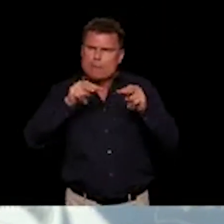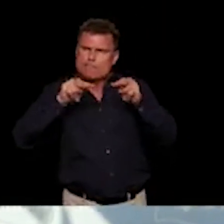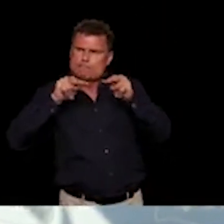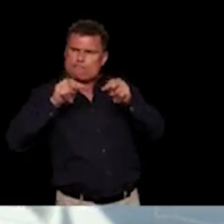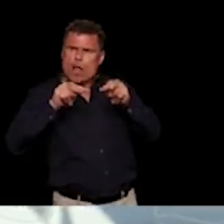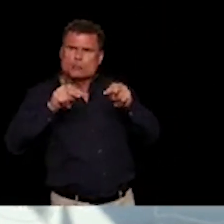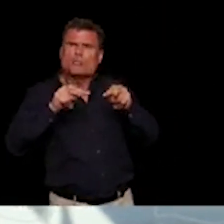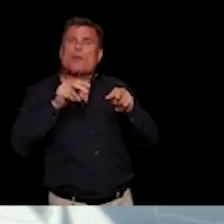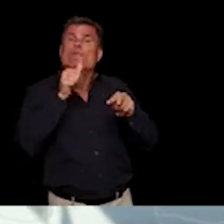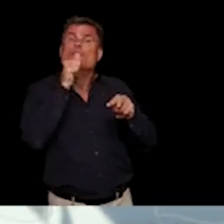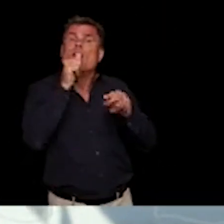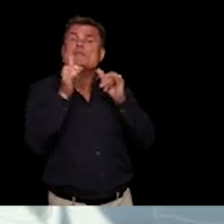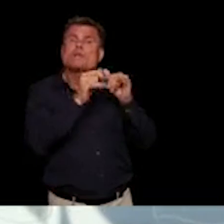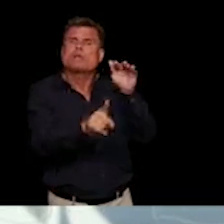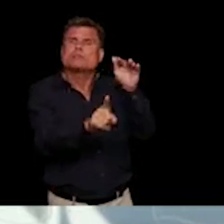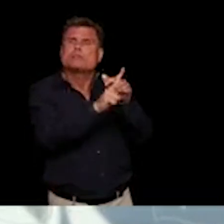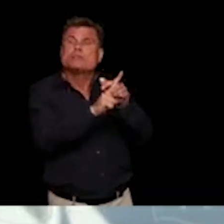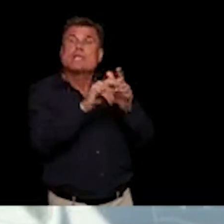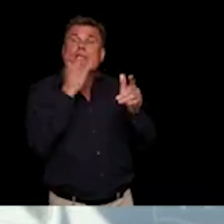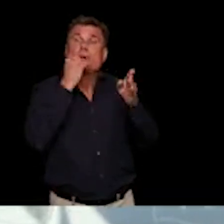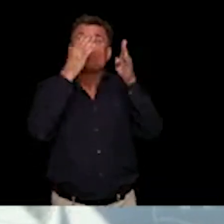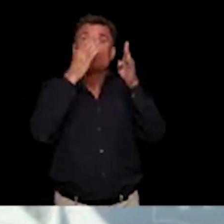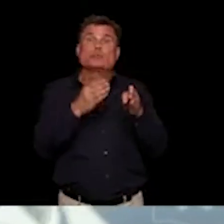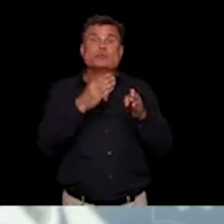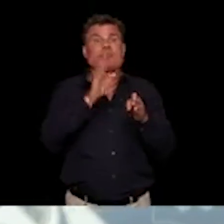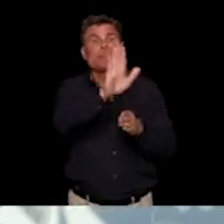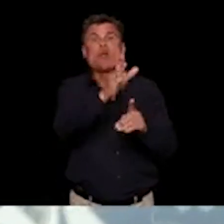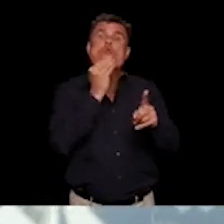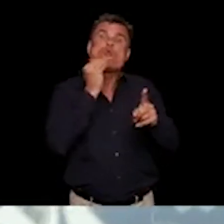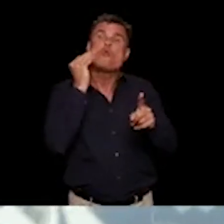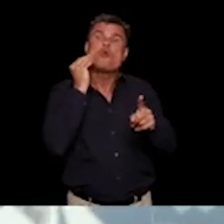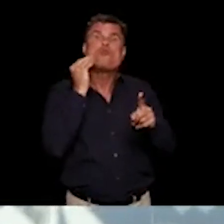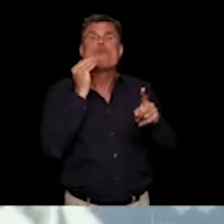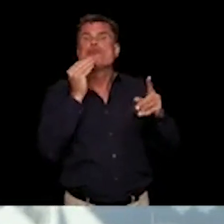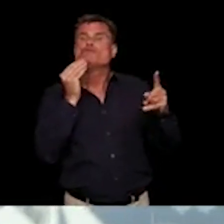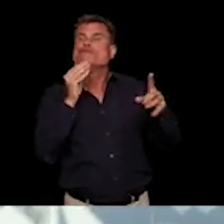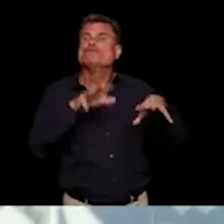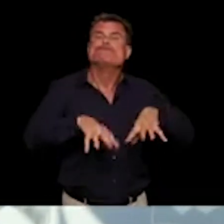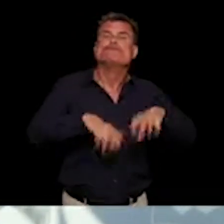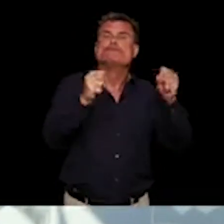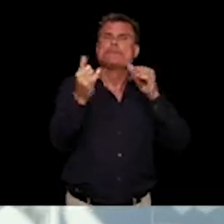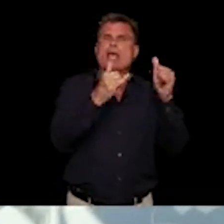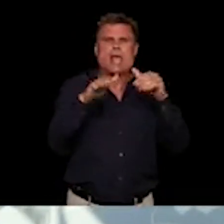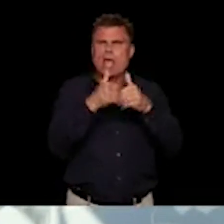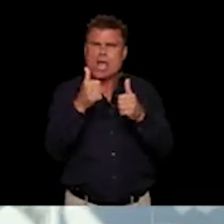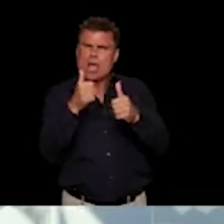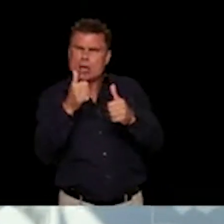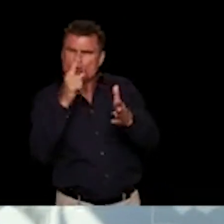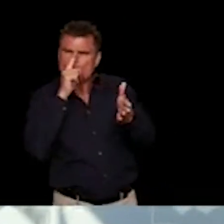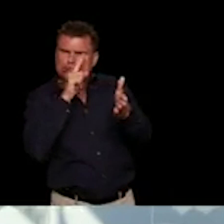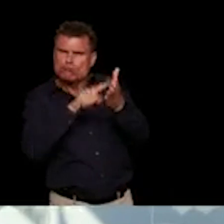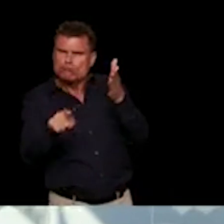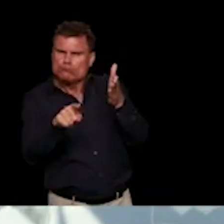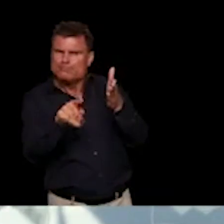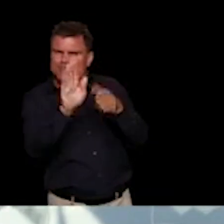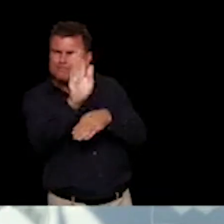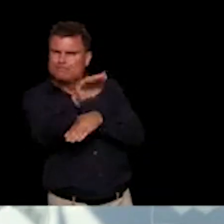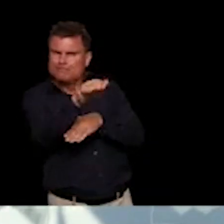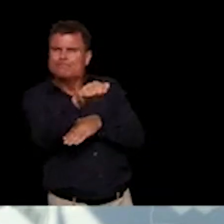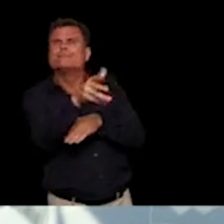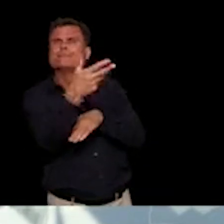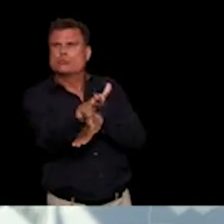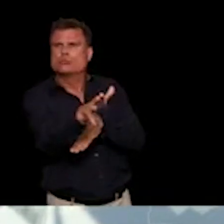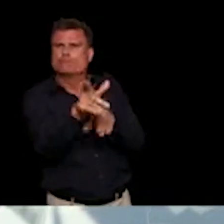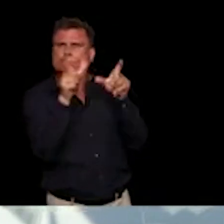concern, in people's own homes, what more can or will you do beyond education? And will the update that you alluded to from the Solicitor General